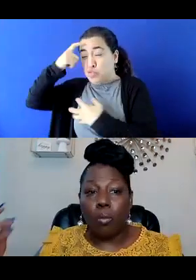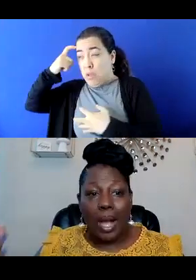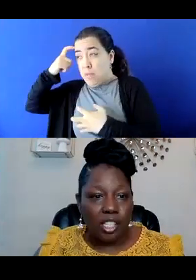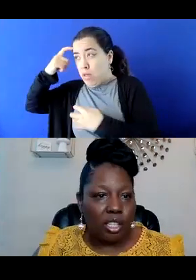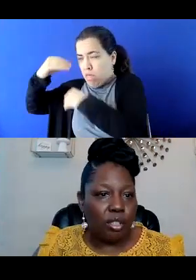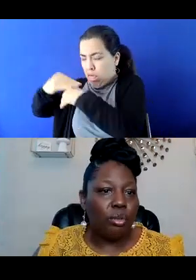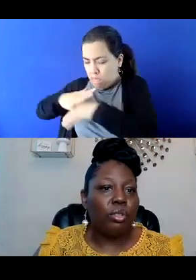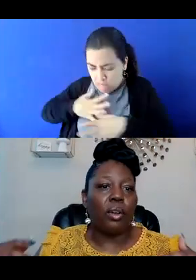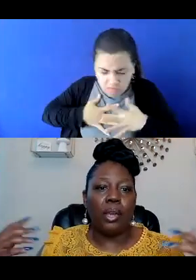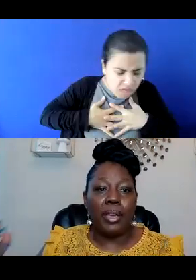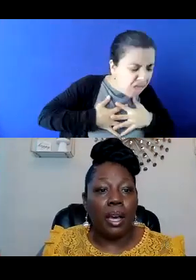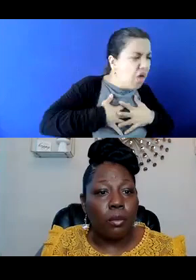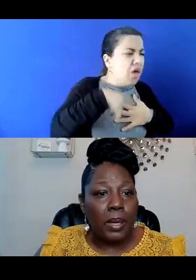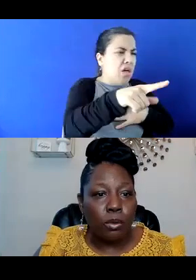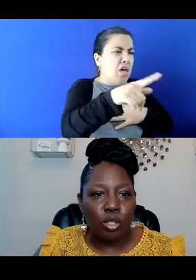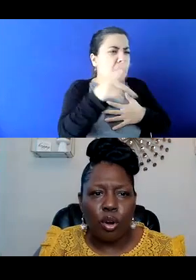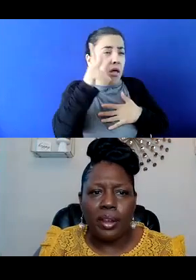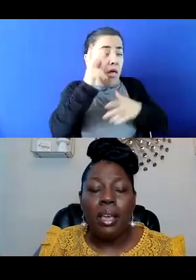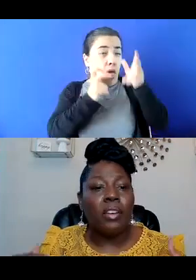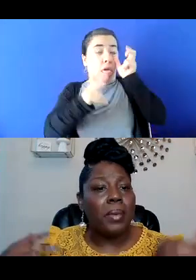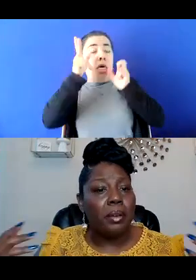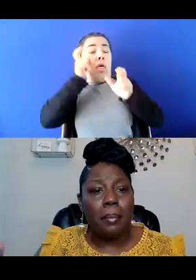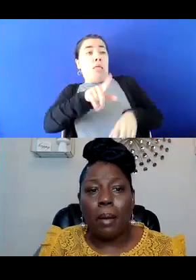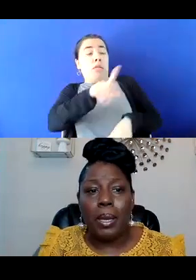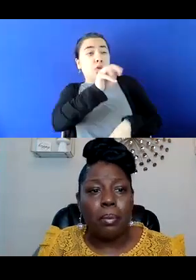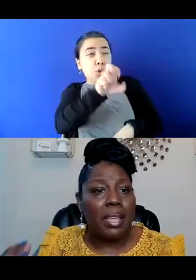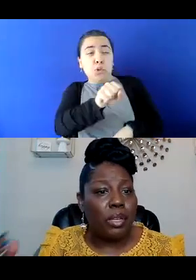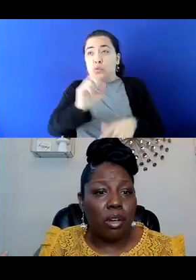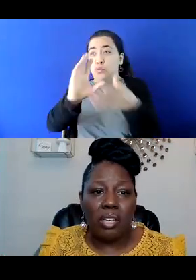get from watching the news, from hearing other people's stories, from hearing